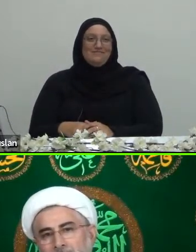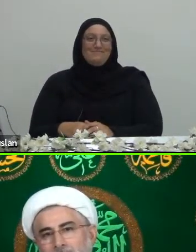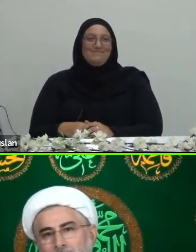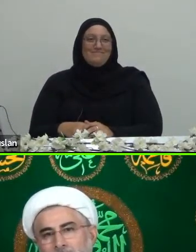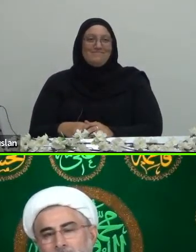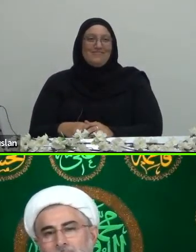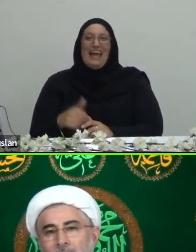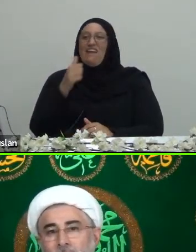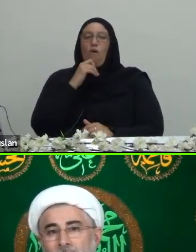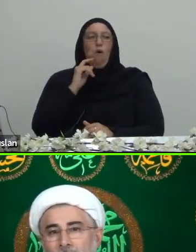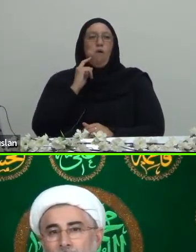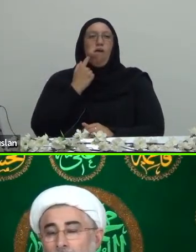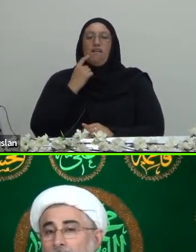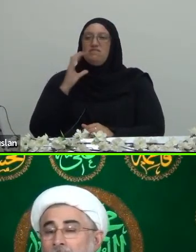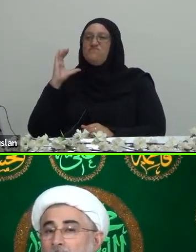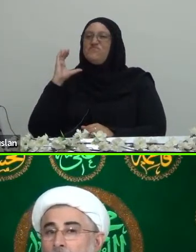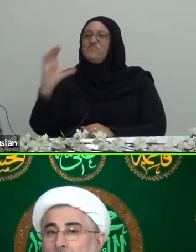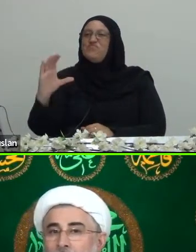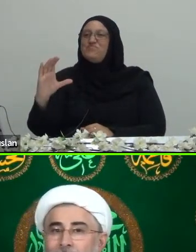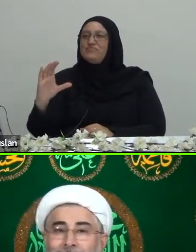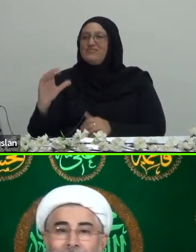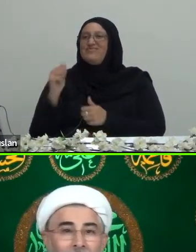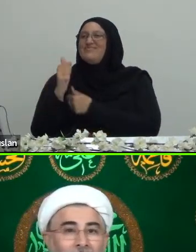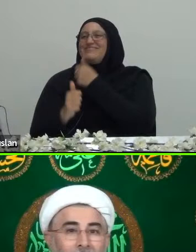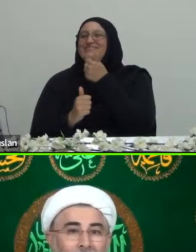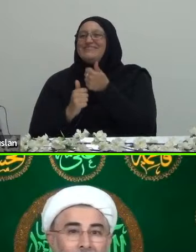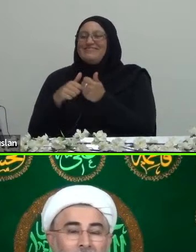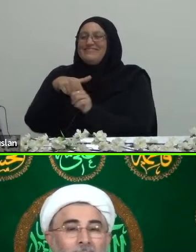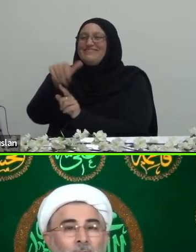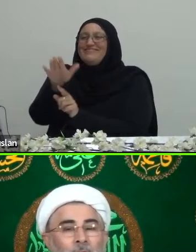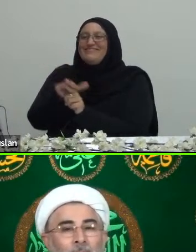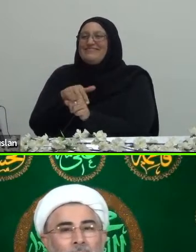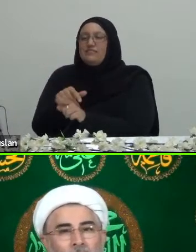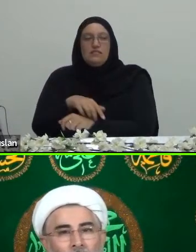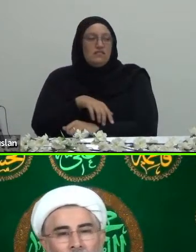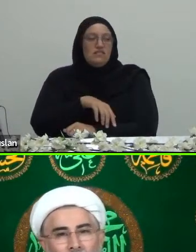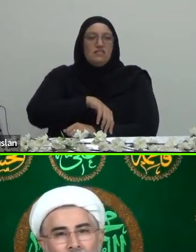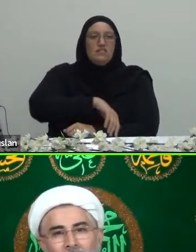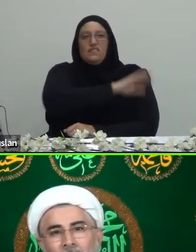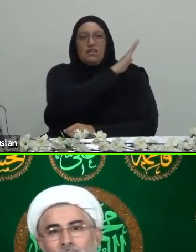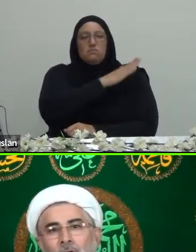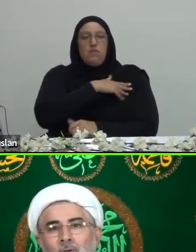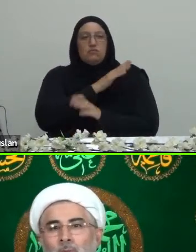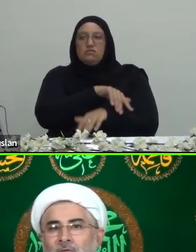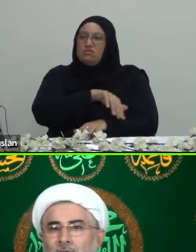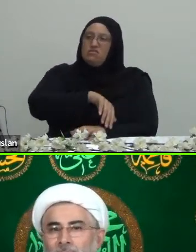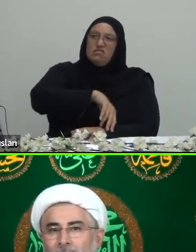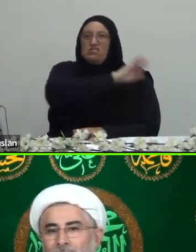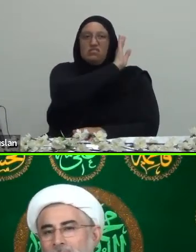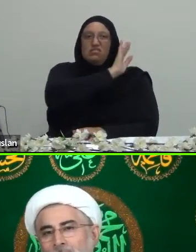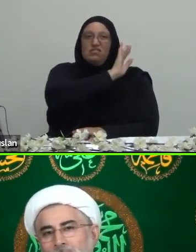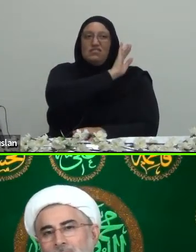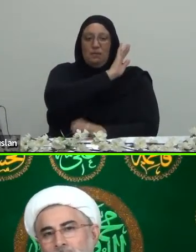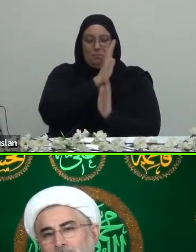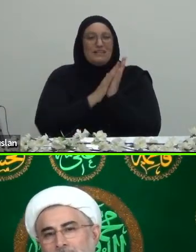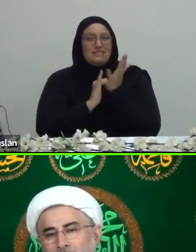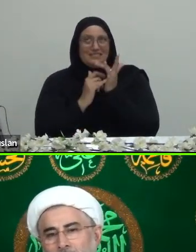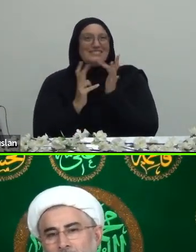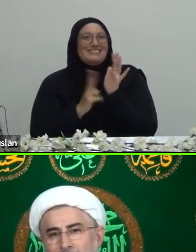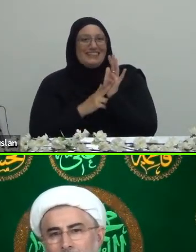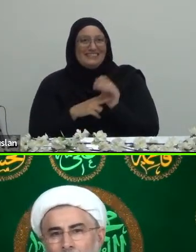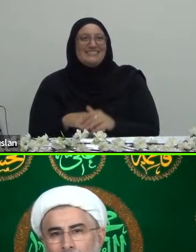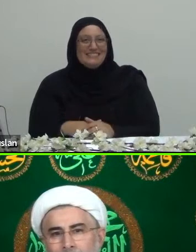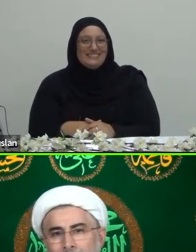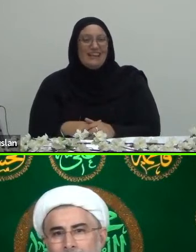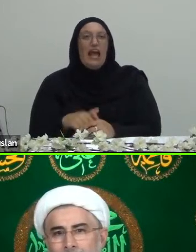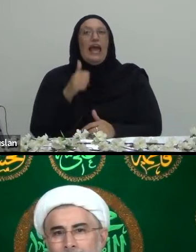that were beneficiaries of my will. So it's a very delicate task. To the best of your knowledge, try to be fair as much as you can,